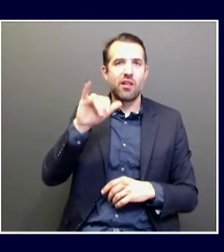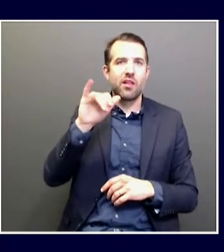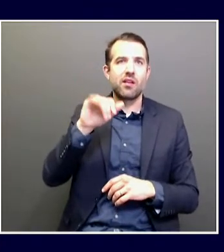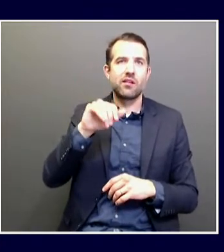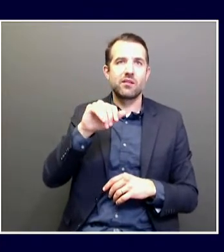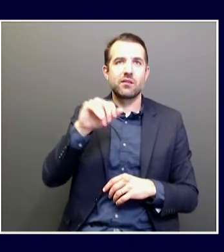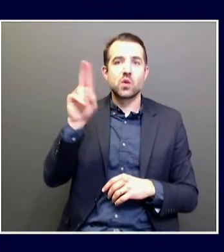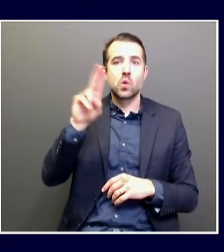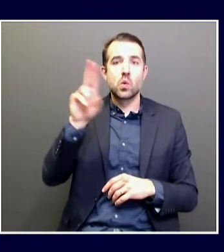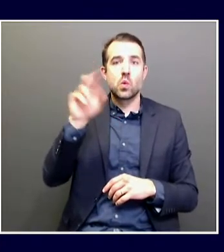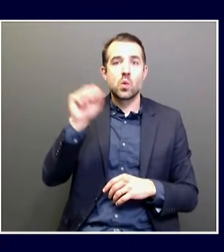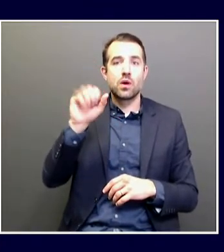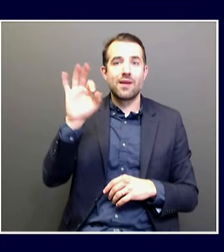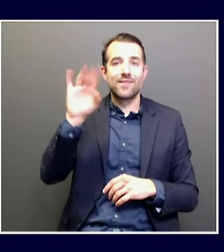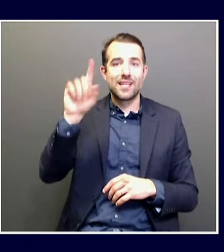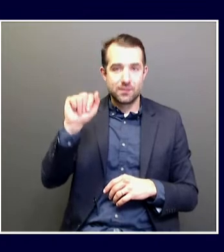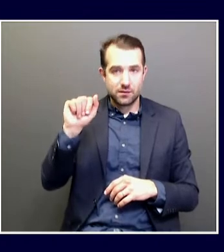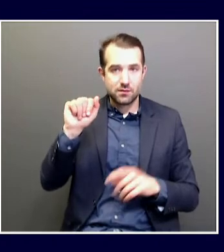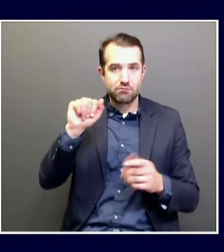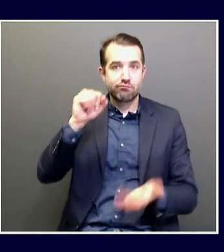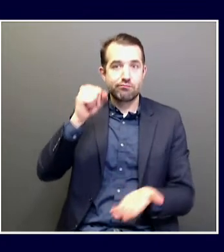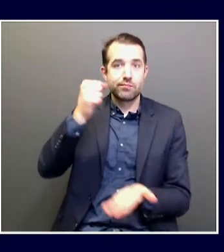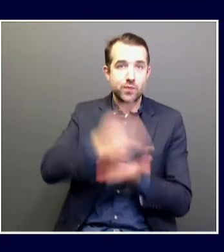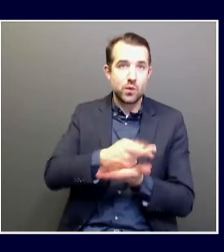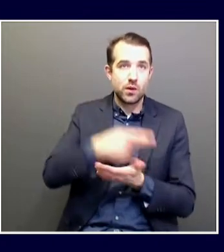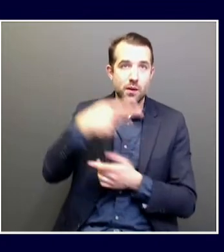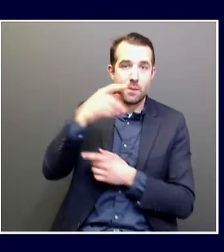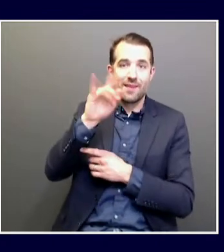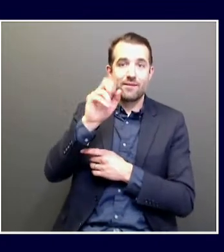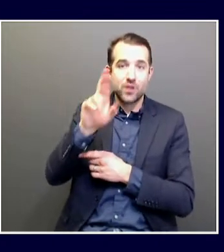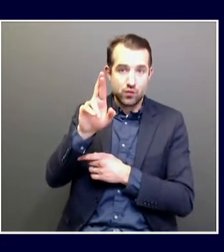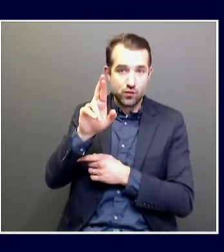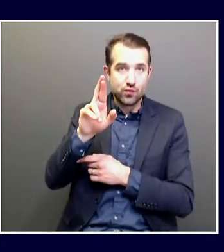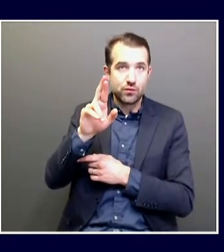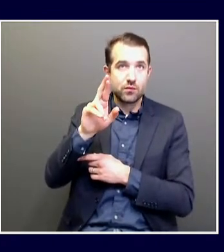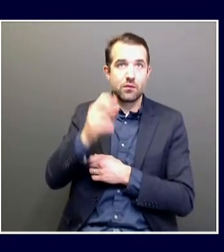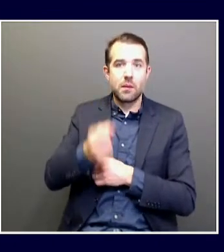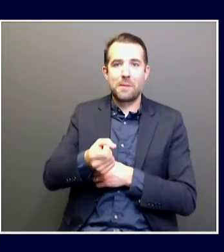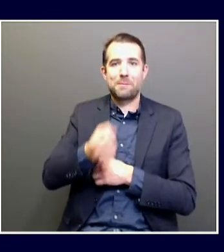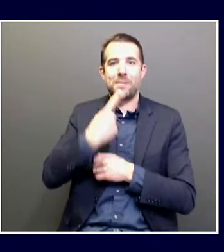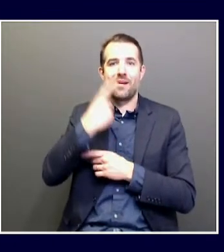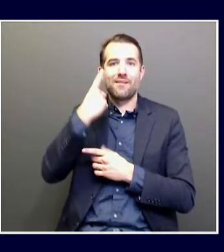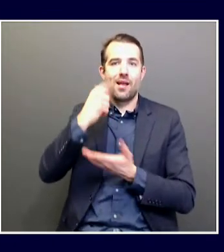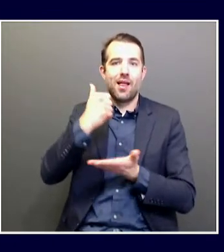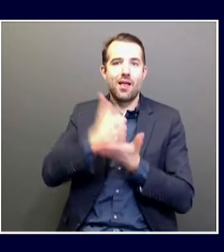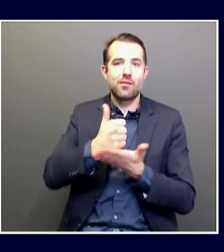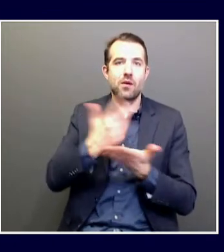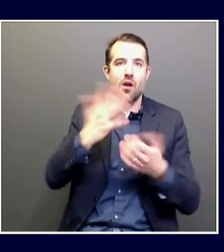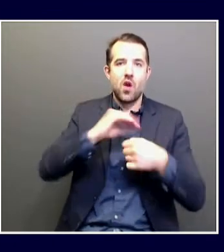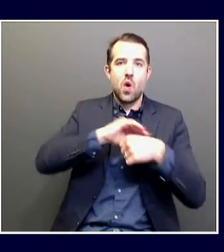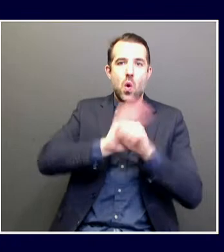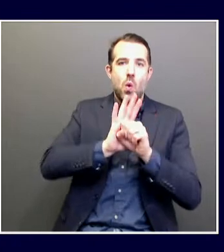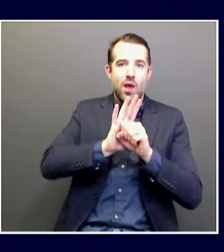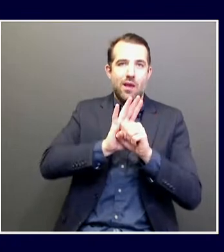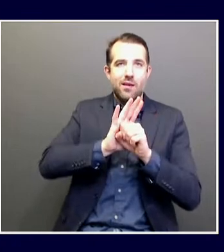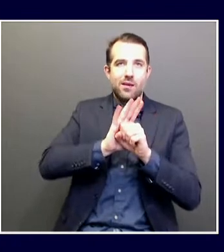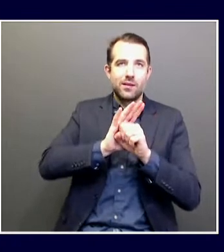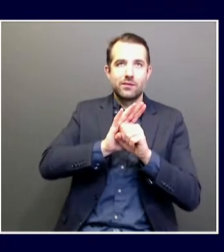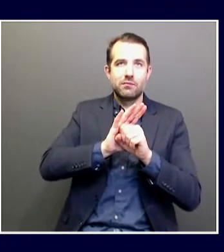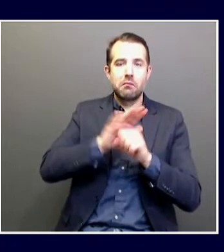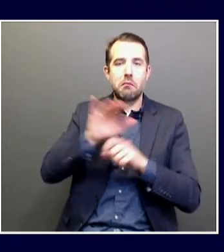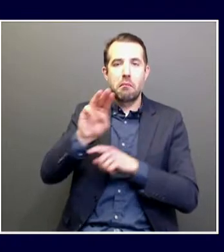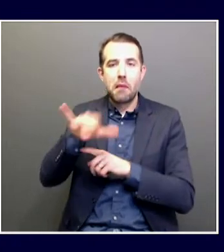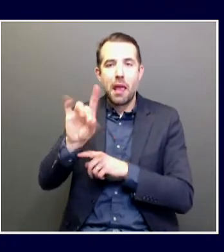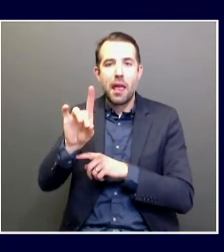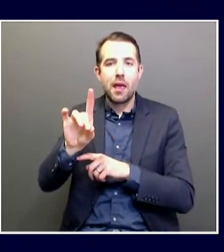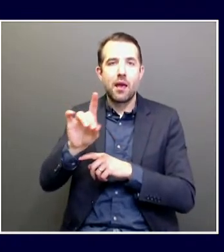for potentially at-home treatment for mild to moderate COVID-19 symptoms for those 12 and older. I know that it's very